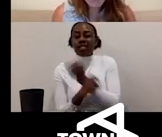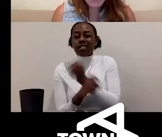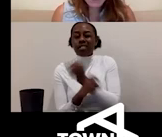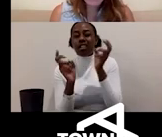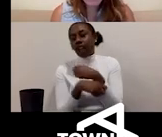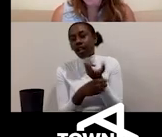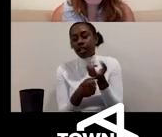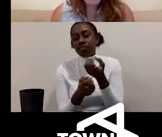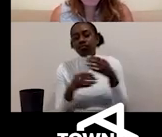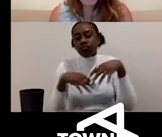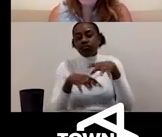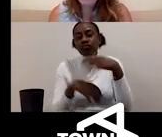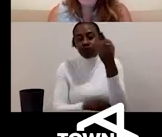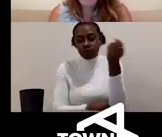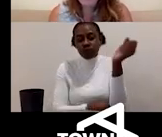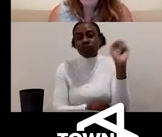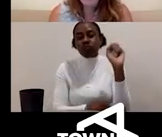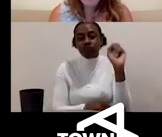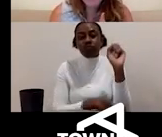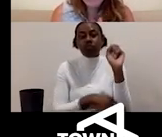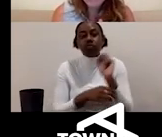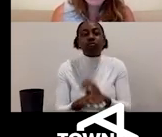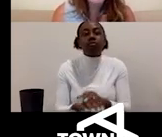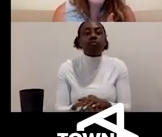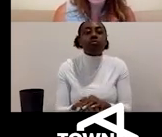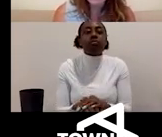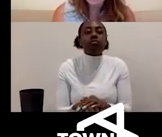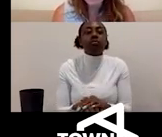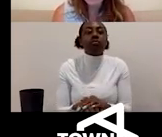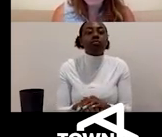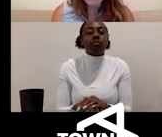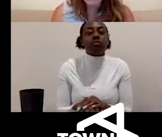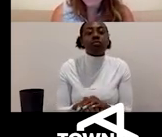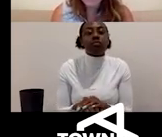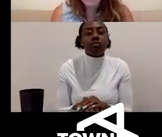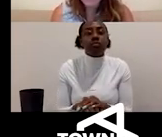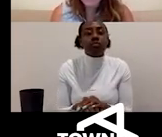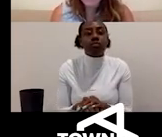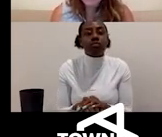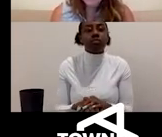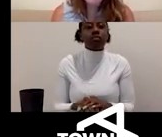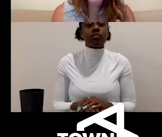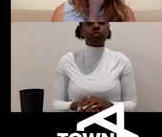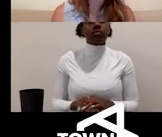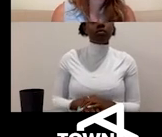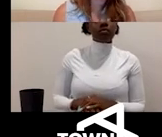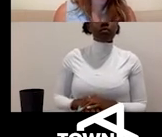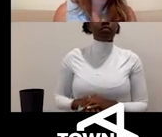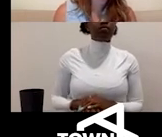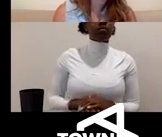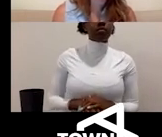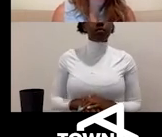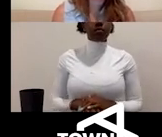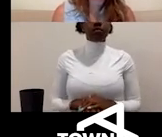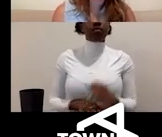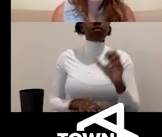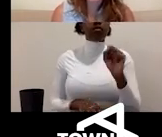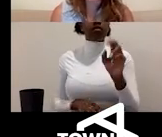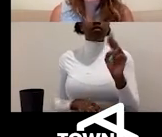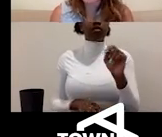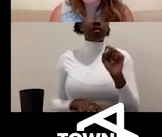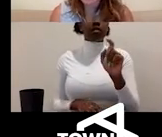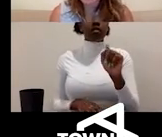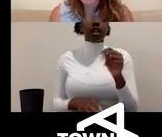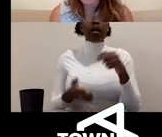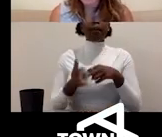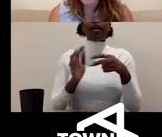Actually, like some good news, the parts of the Patriot Act that sunset every number of years, and sunset means that Congress needs to vote again